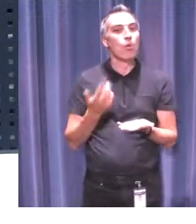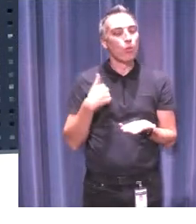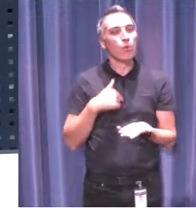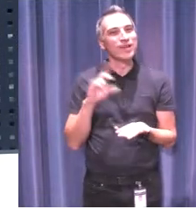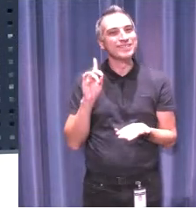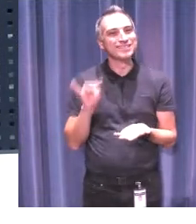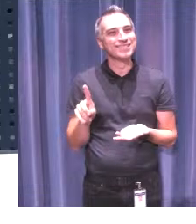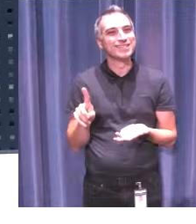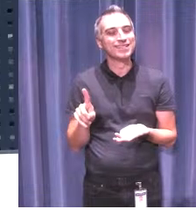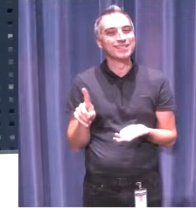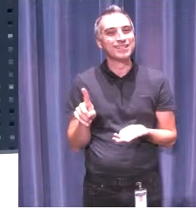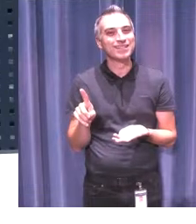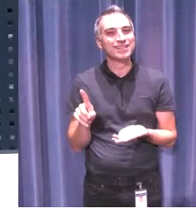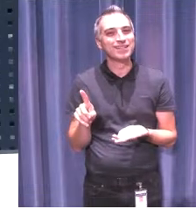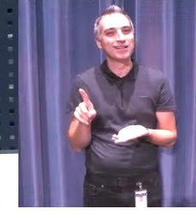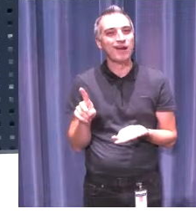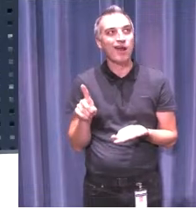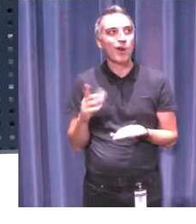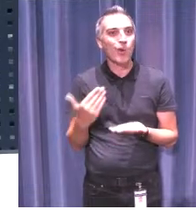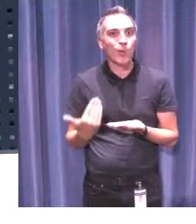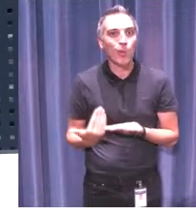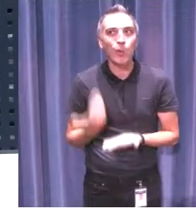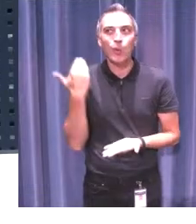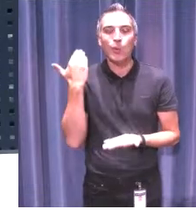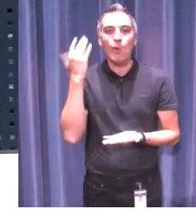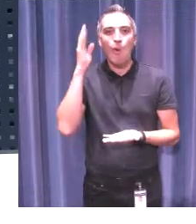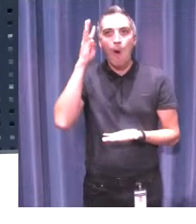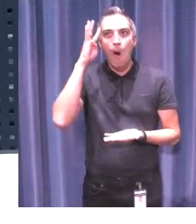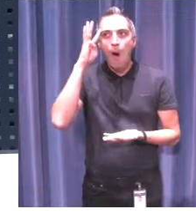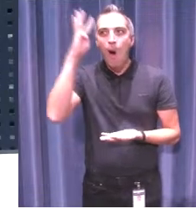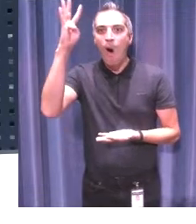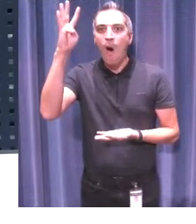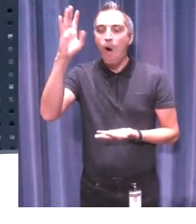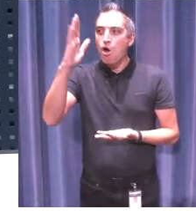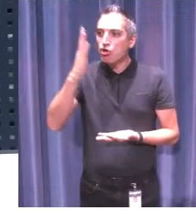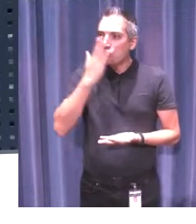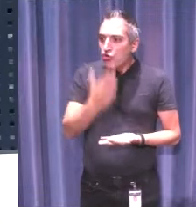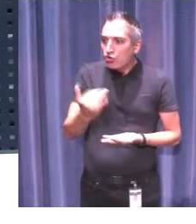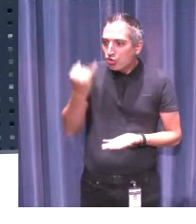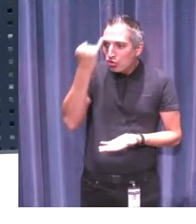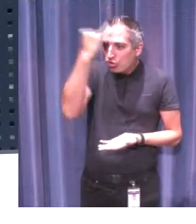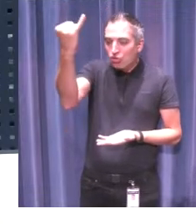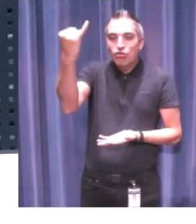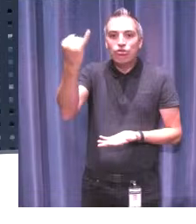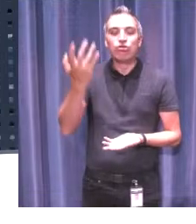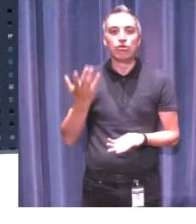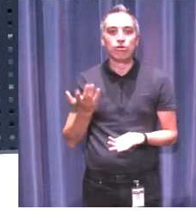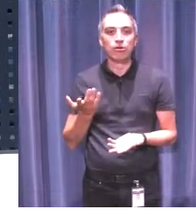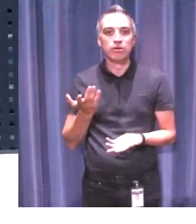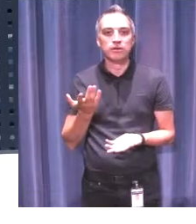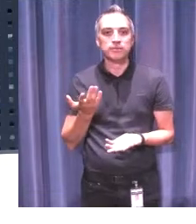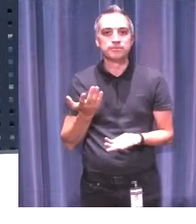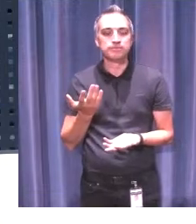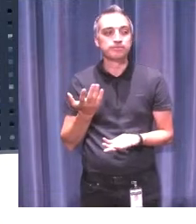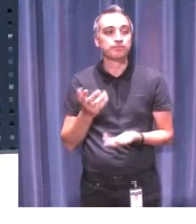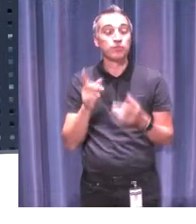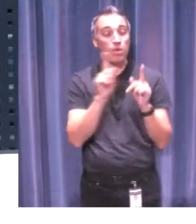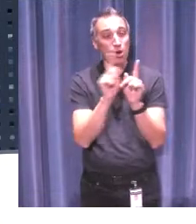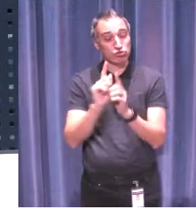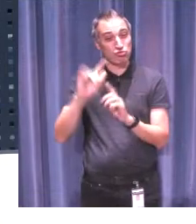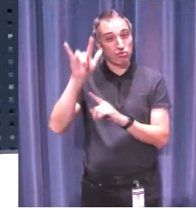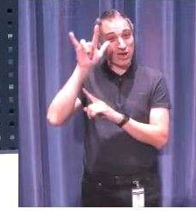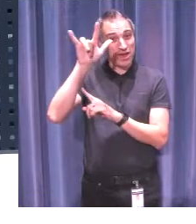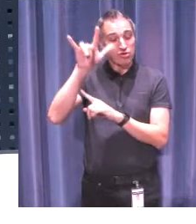doing things that were cutting edge for that industry. Also, in aviation,